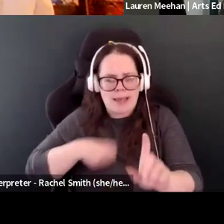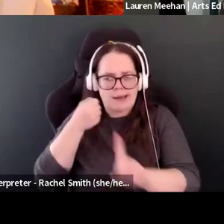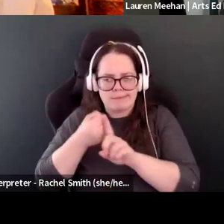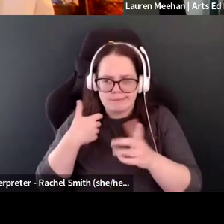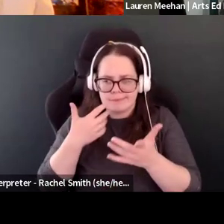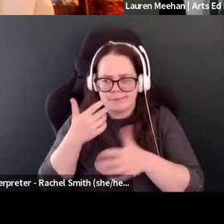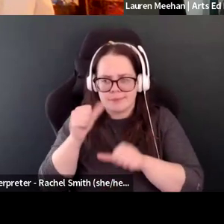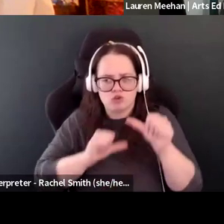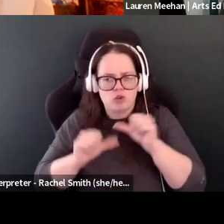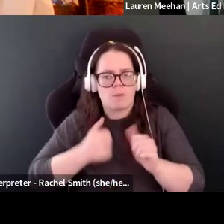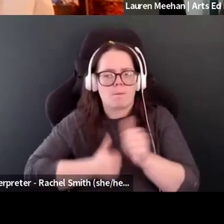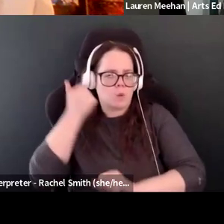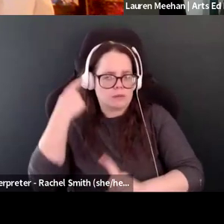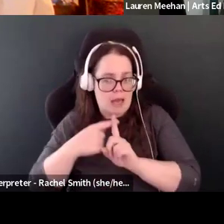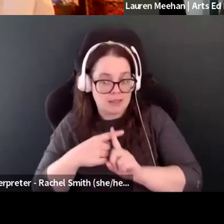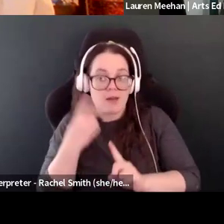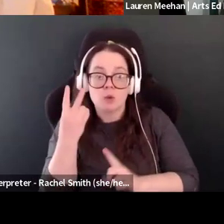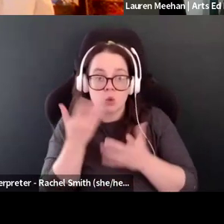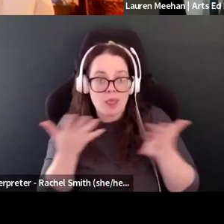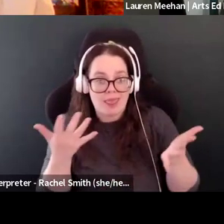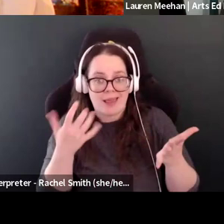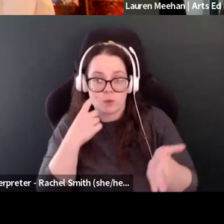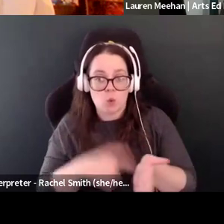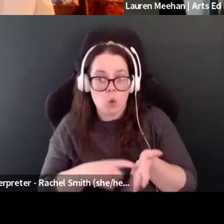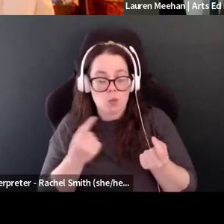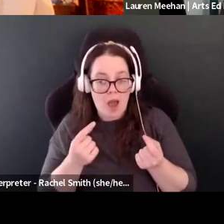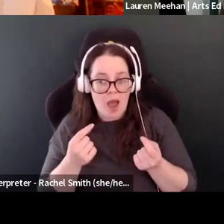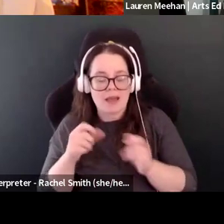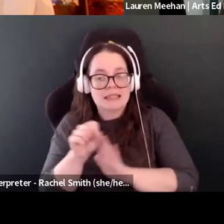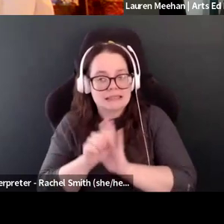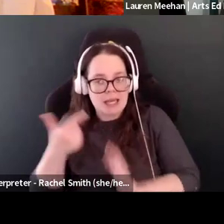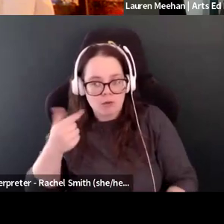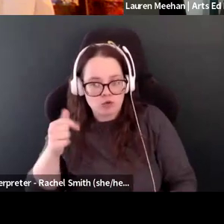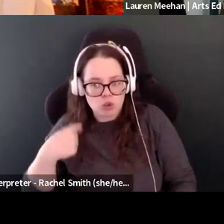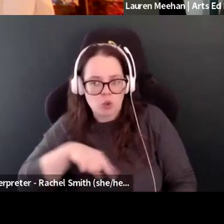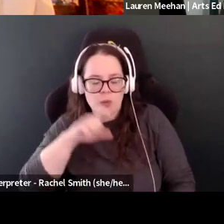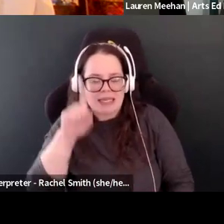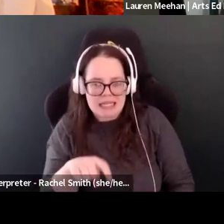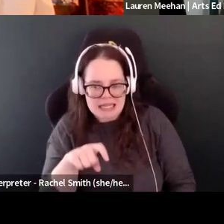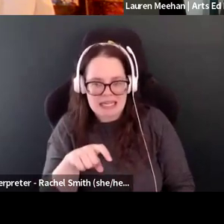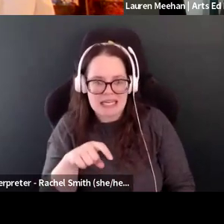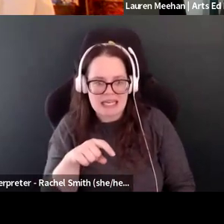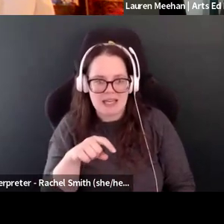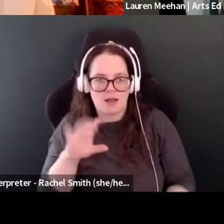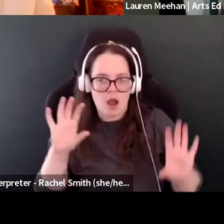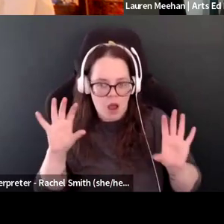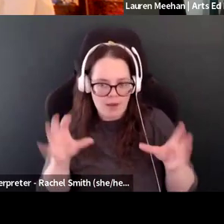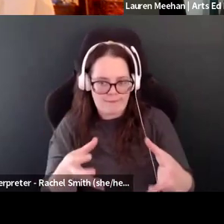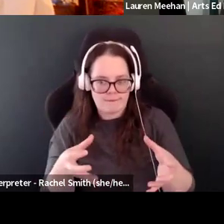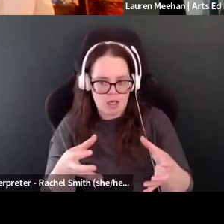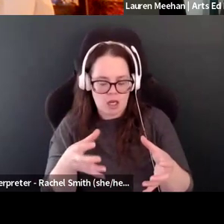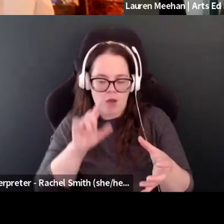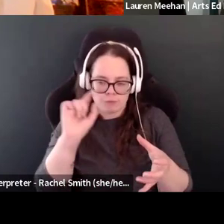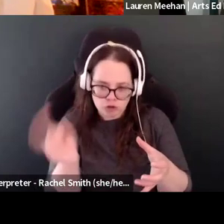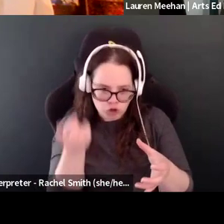evident was that in the state of Georgia, there needs to be a convening of just art educators.